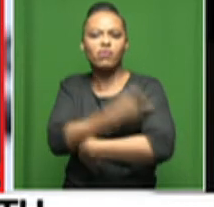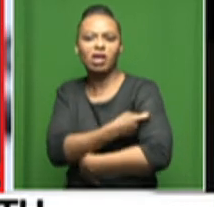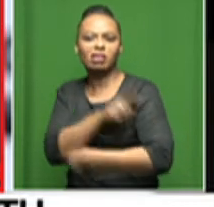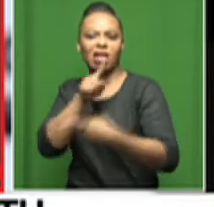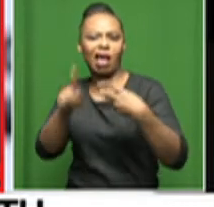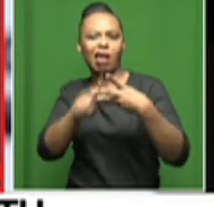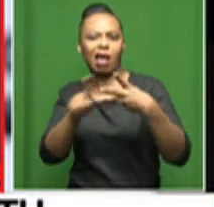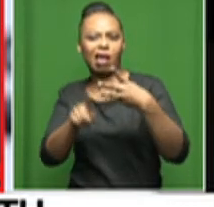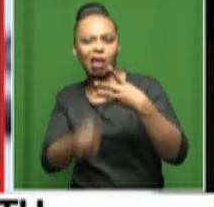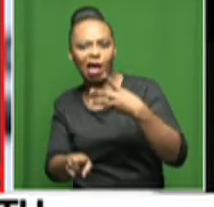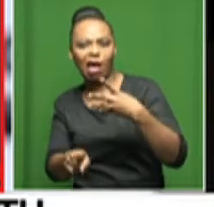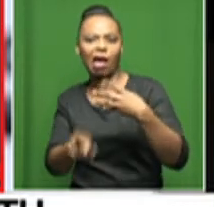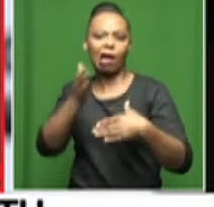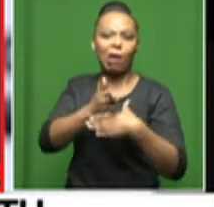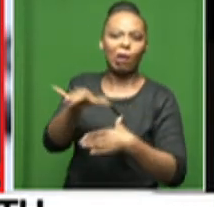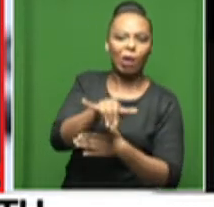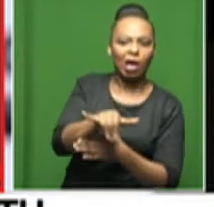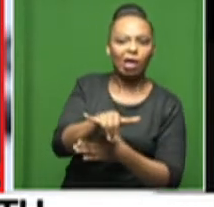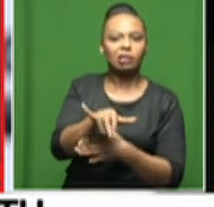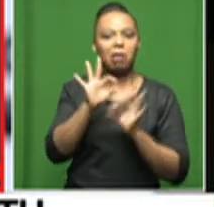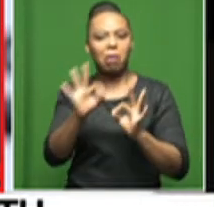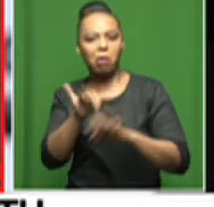the point is